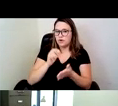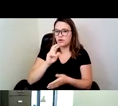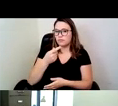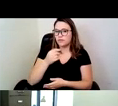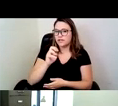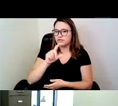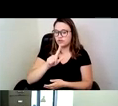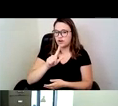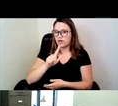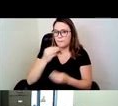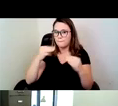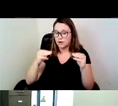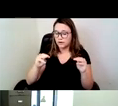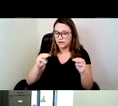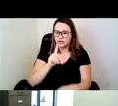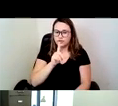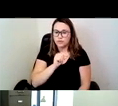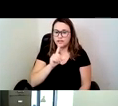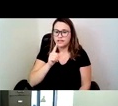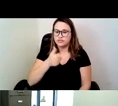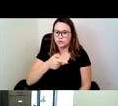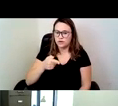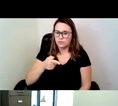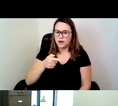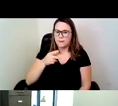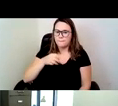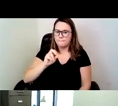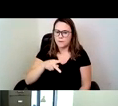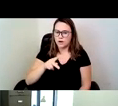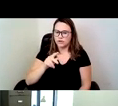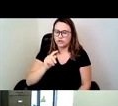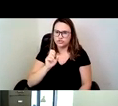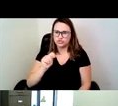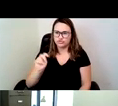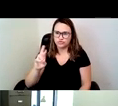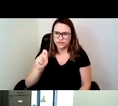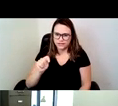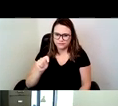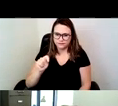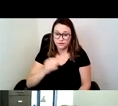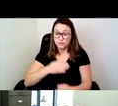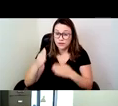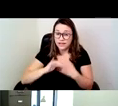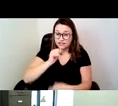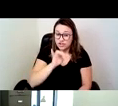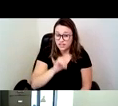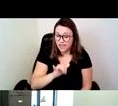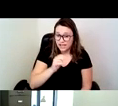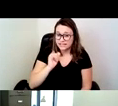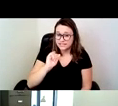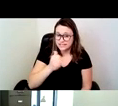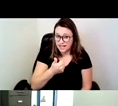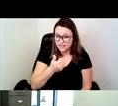at 2100 Park Street, the weekend of July 10th and 11th. This is so very, very